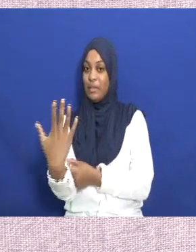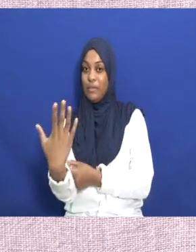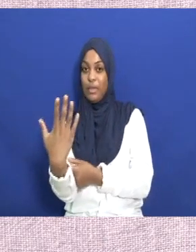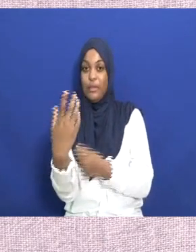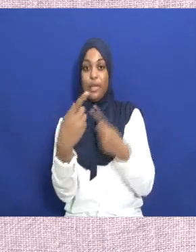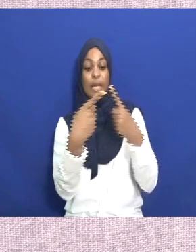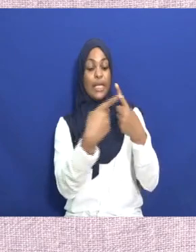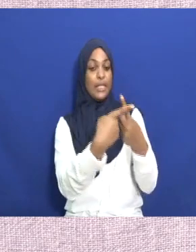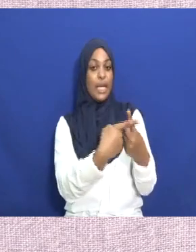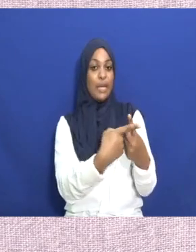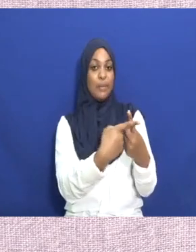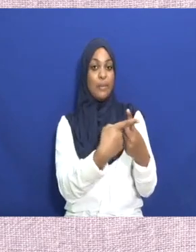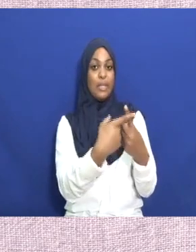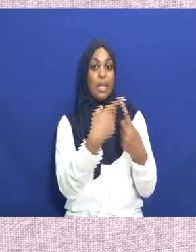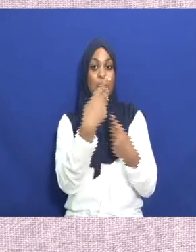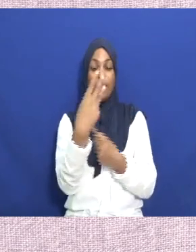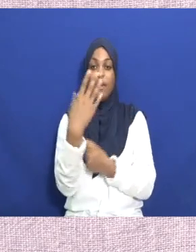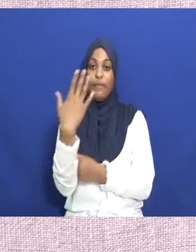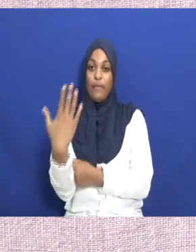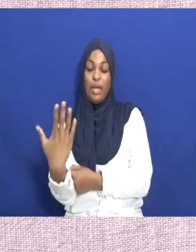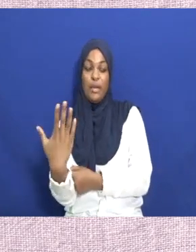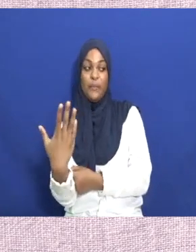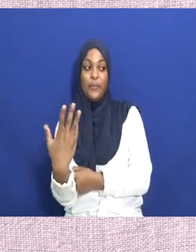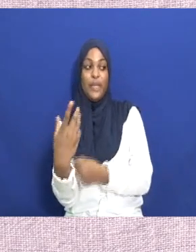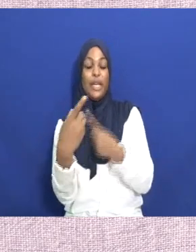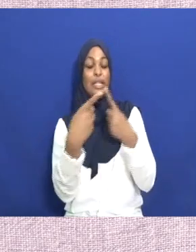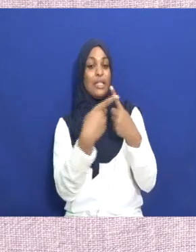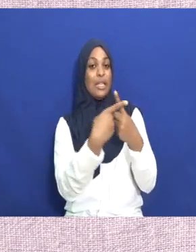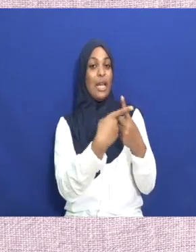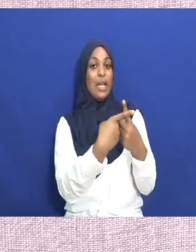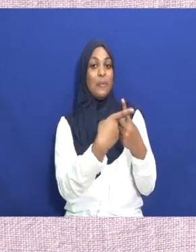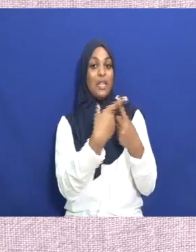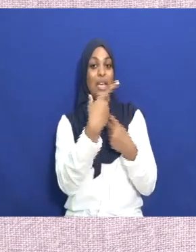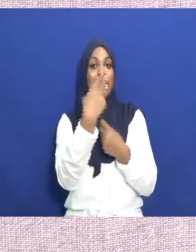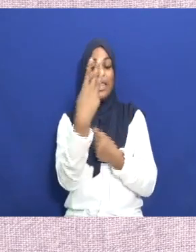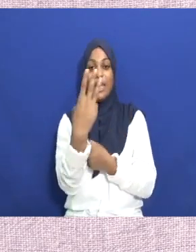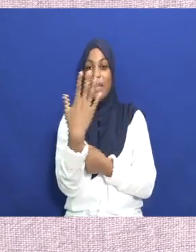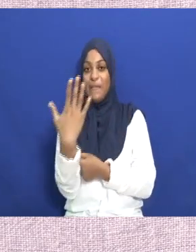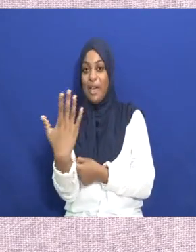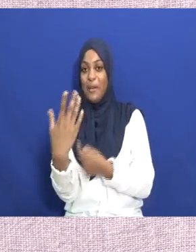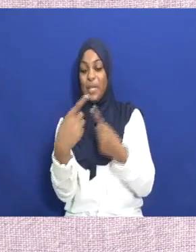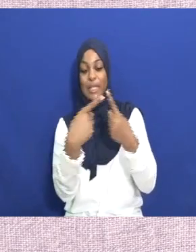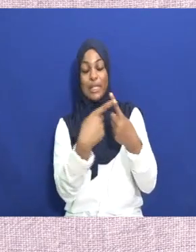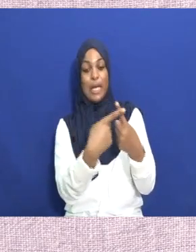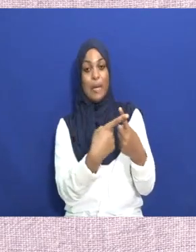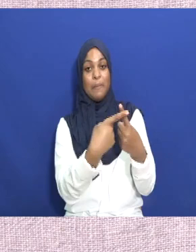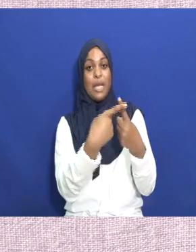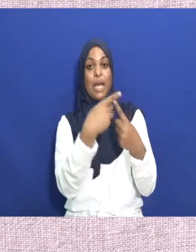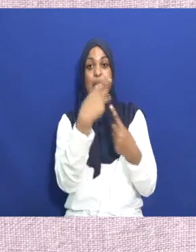times 35 times 35